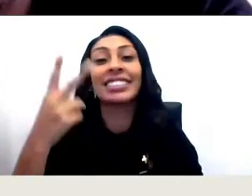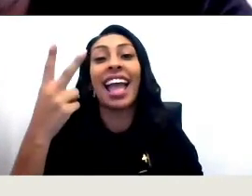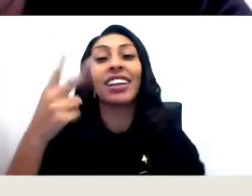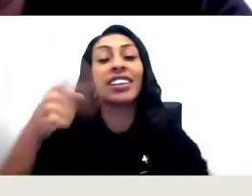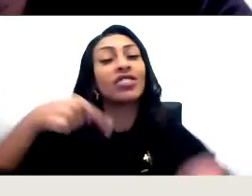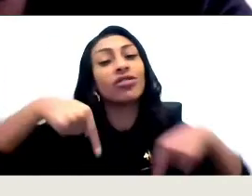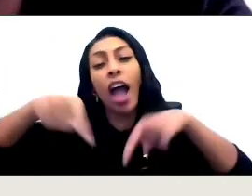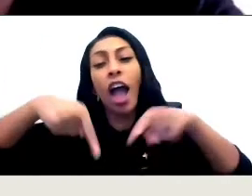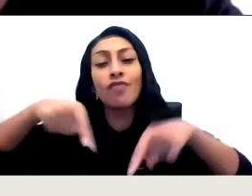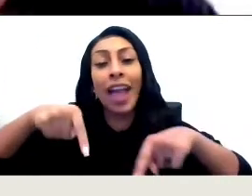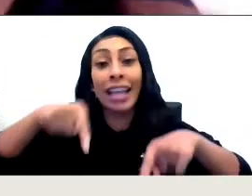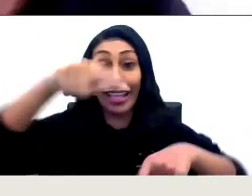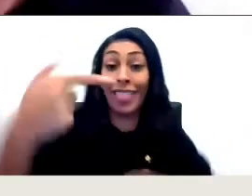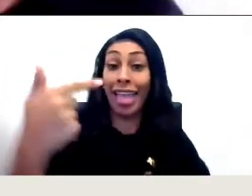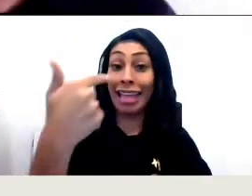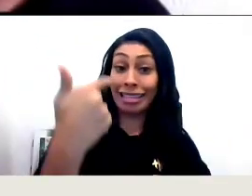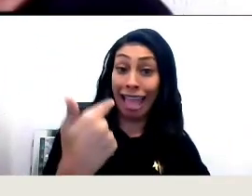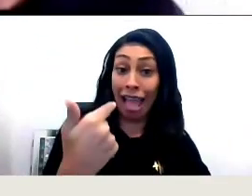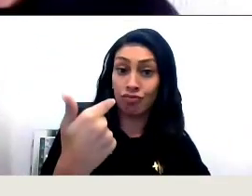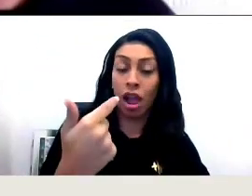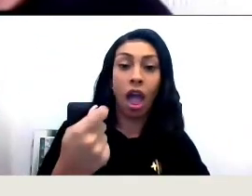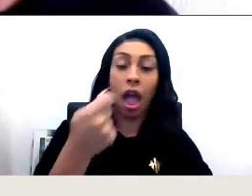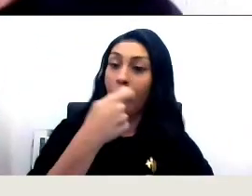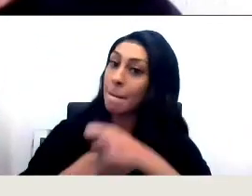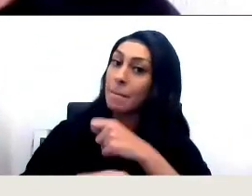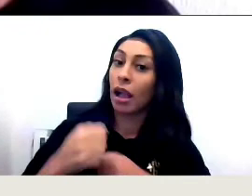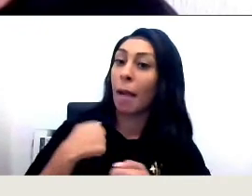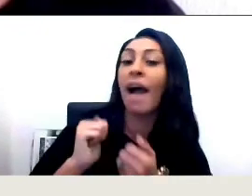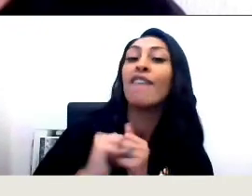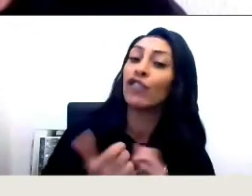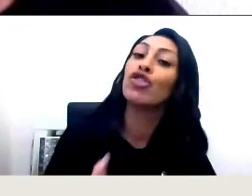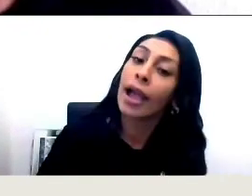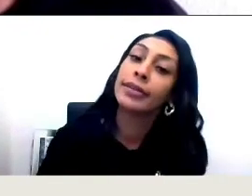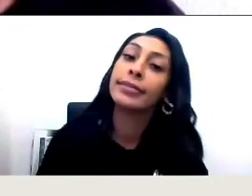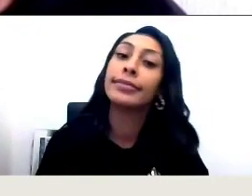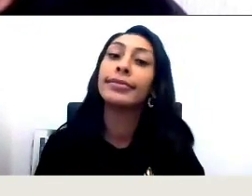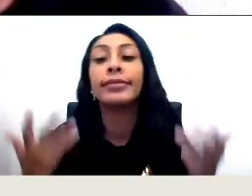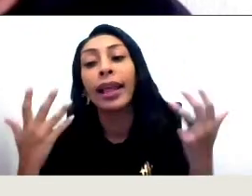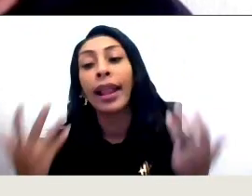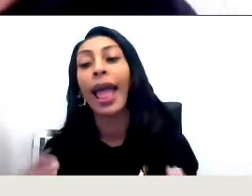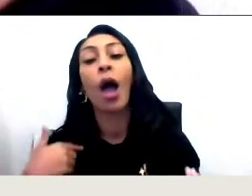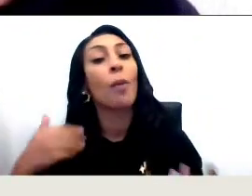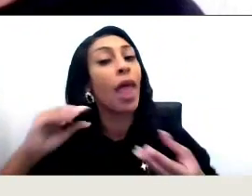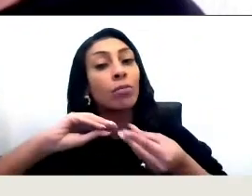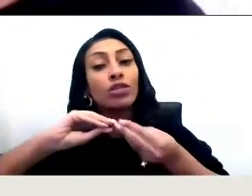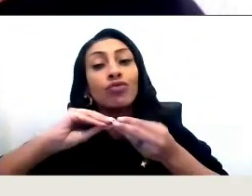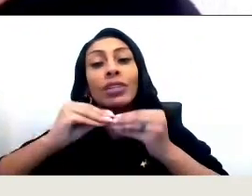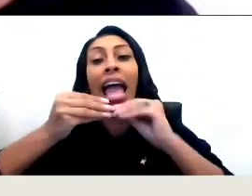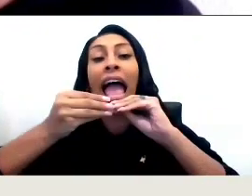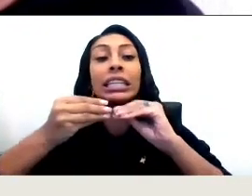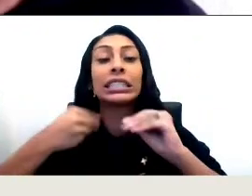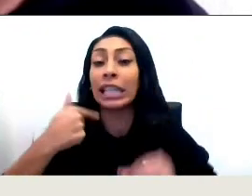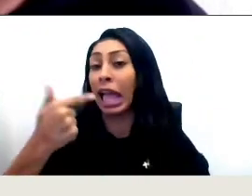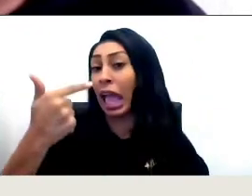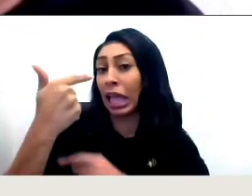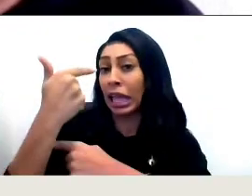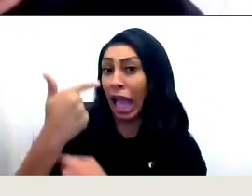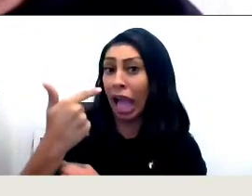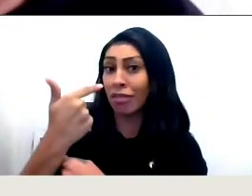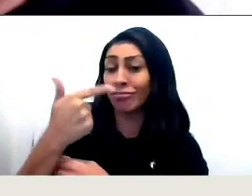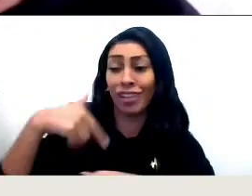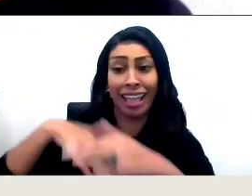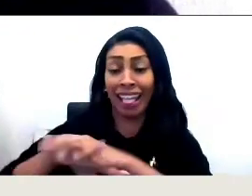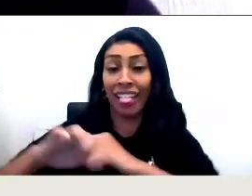director to me. The camera has become like my peer now. You know, and even now when I'm creating, I have the camera in the